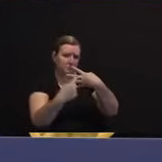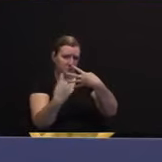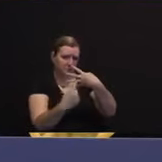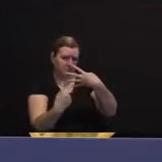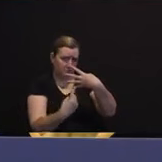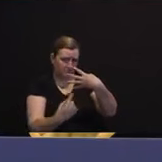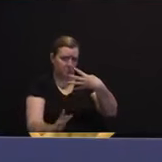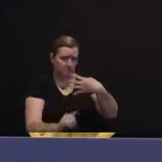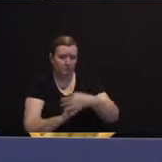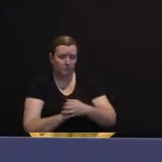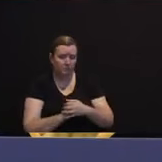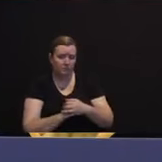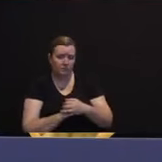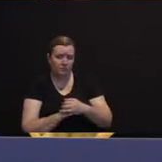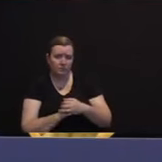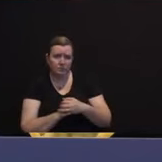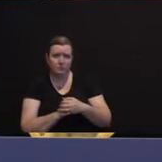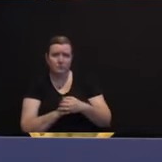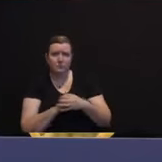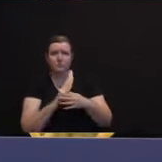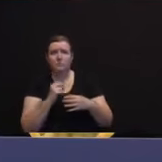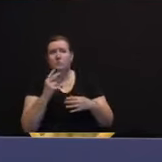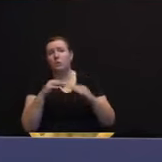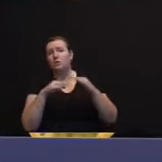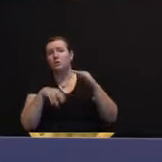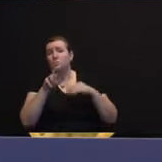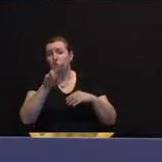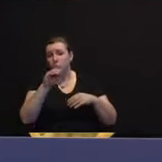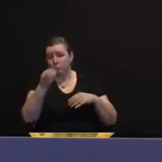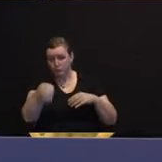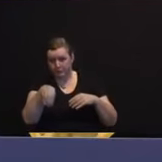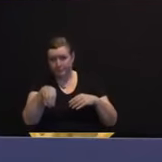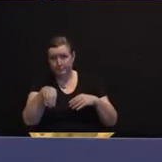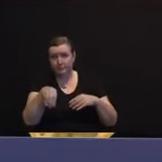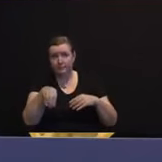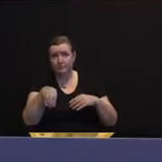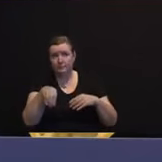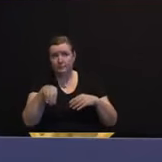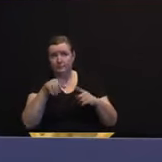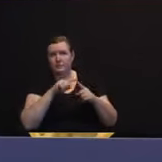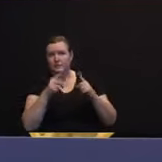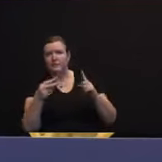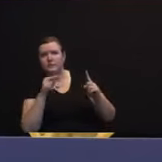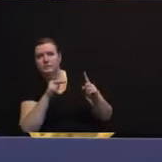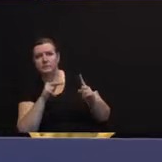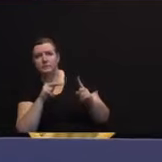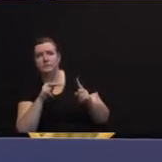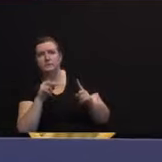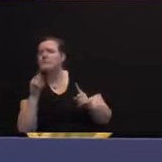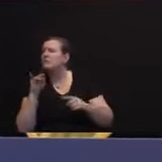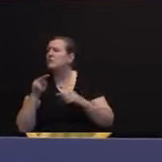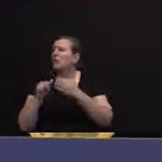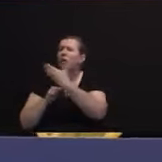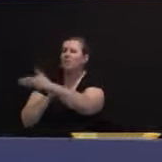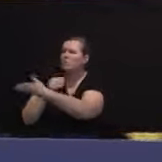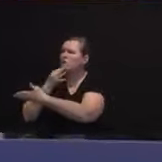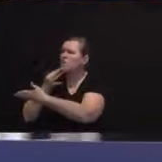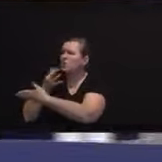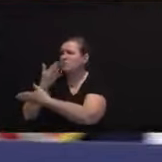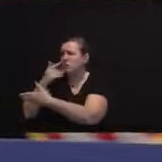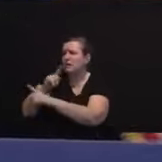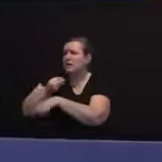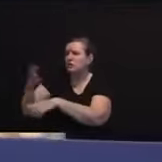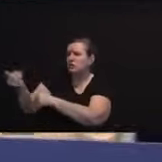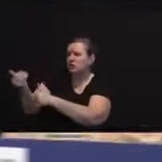2%. Now, that's one guy's cut at that. Tina, you're now the expert. You get to give the real answer. Well, I think